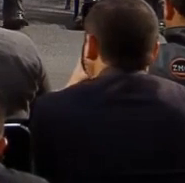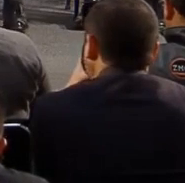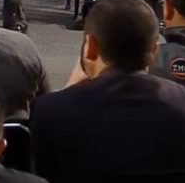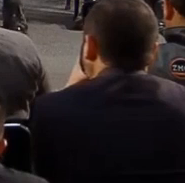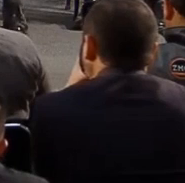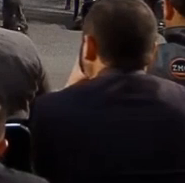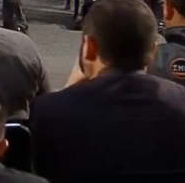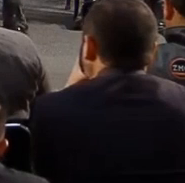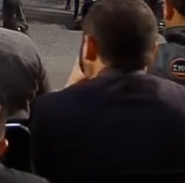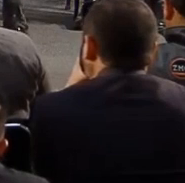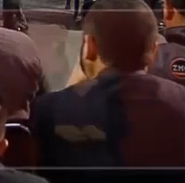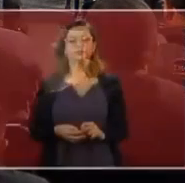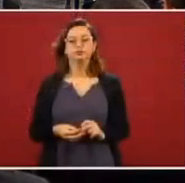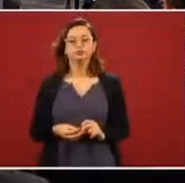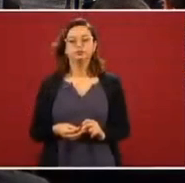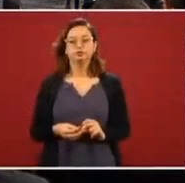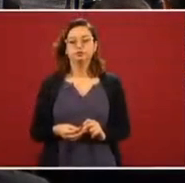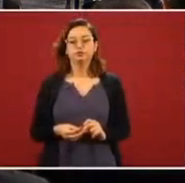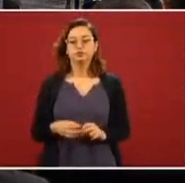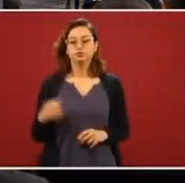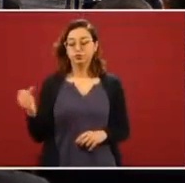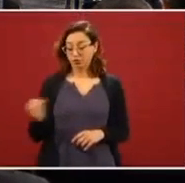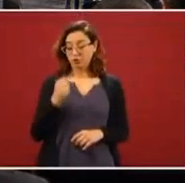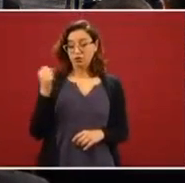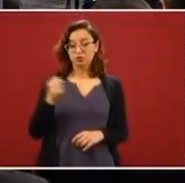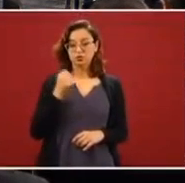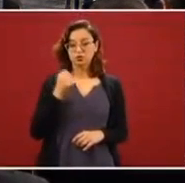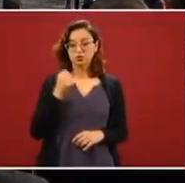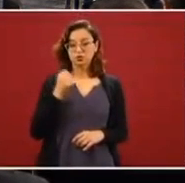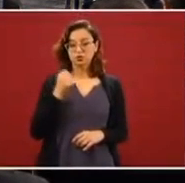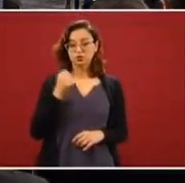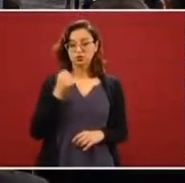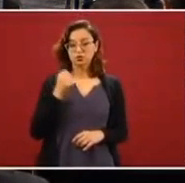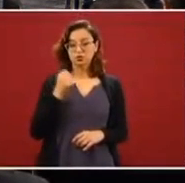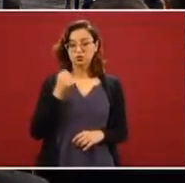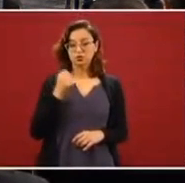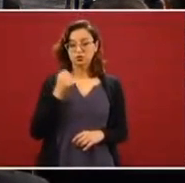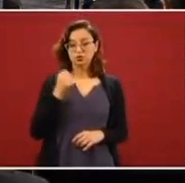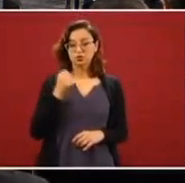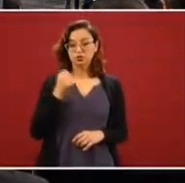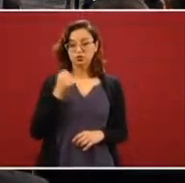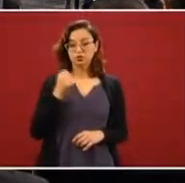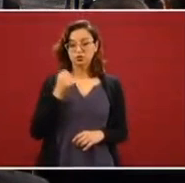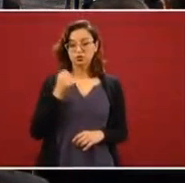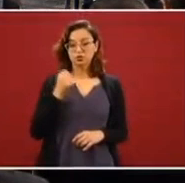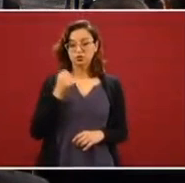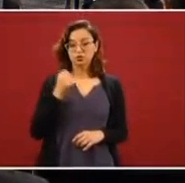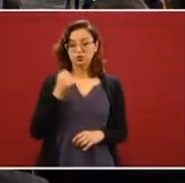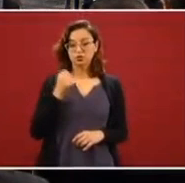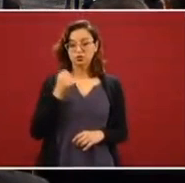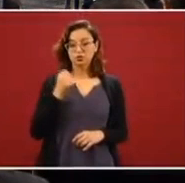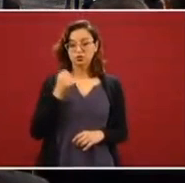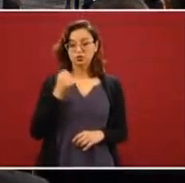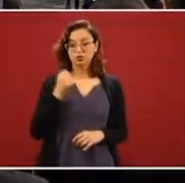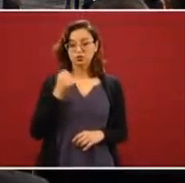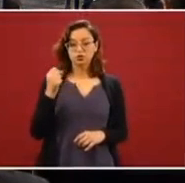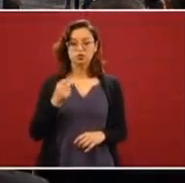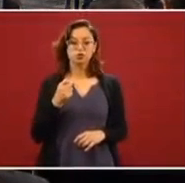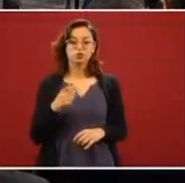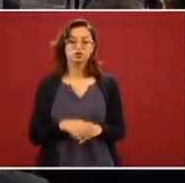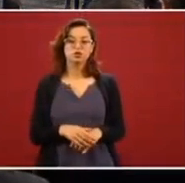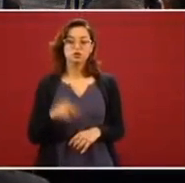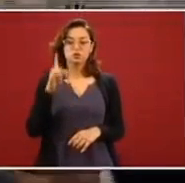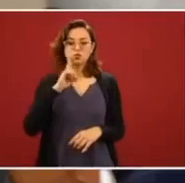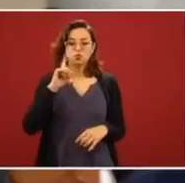Afortunadamente la muchacha tenía las manos en la cabeza. Unfortunately, the girl had her hands over her head.